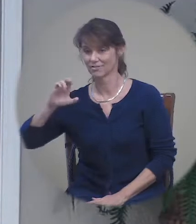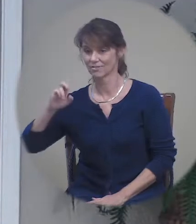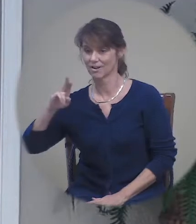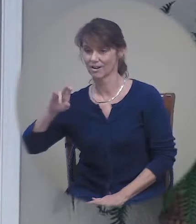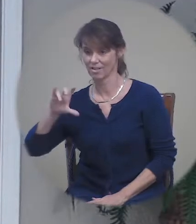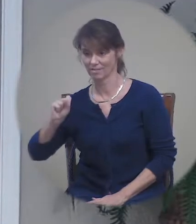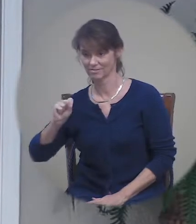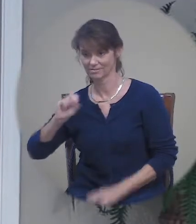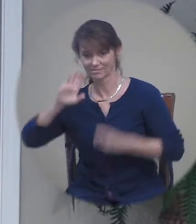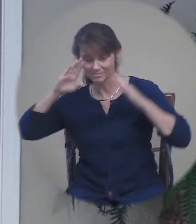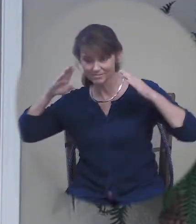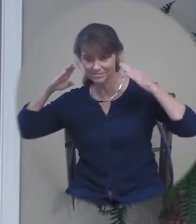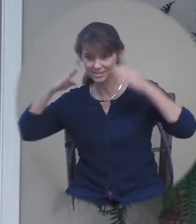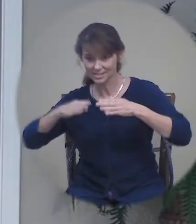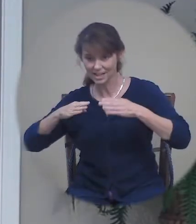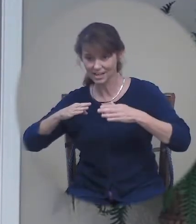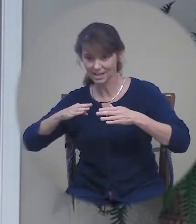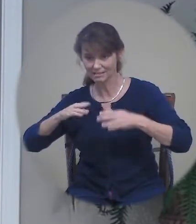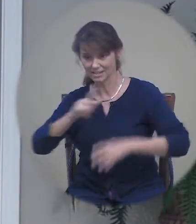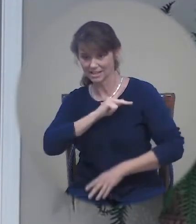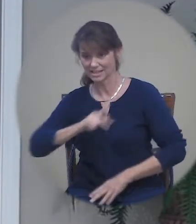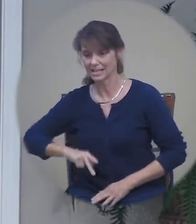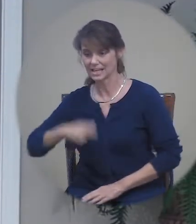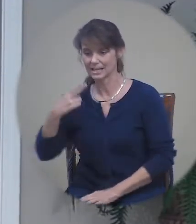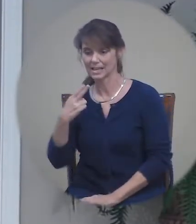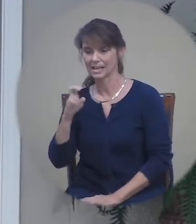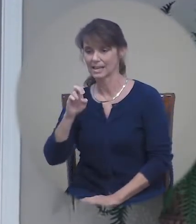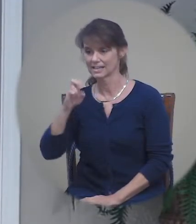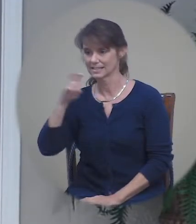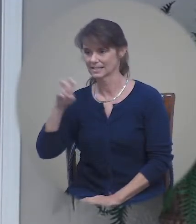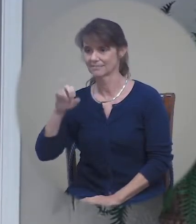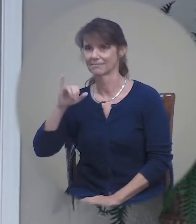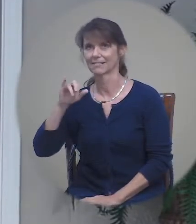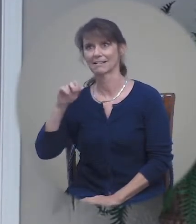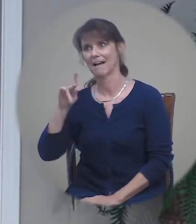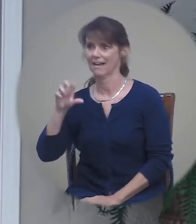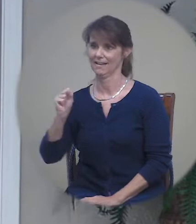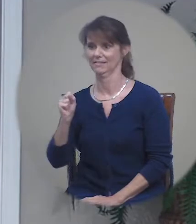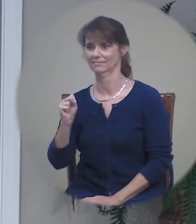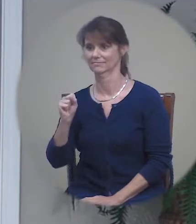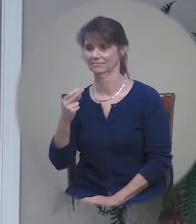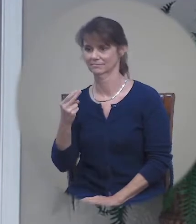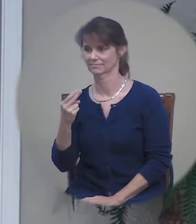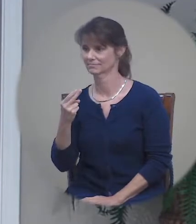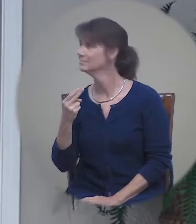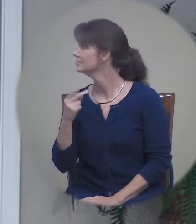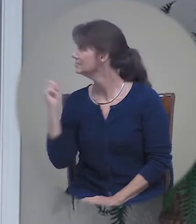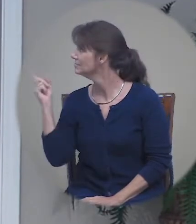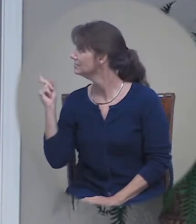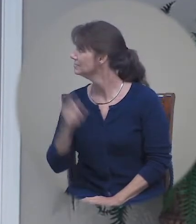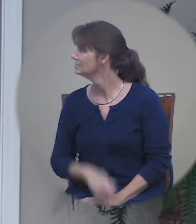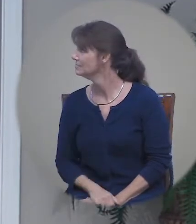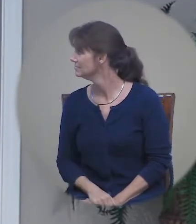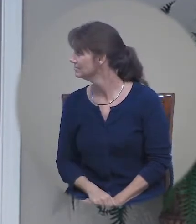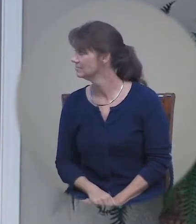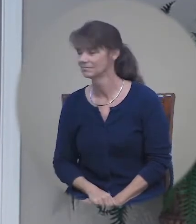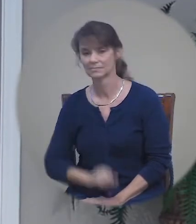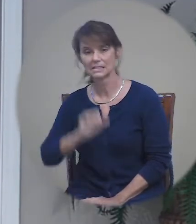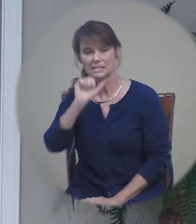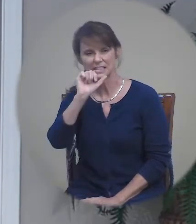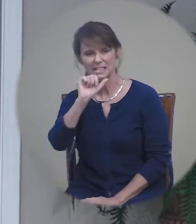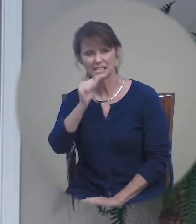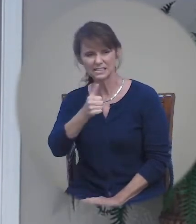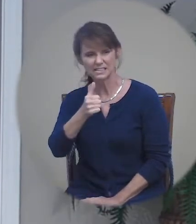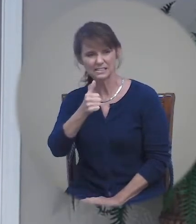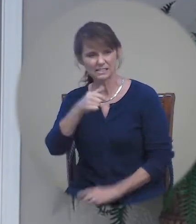or continue to focus on King Hezekiah of Judah. This is our 10th class. We have 3 more classes to